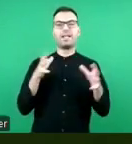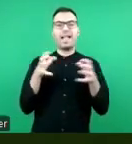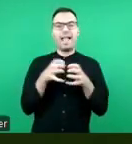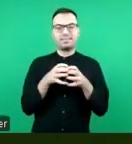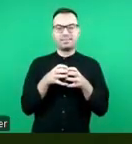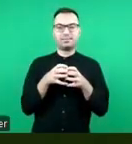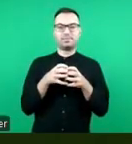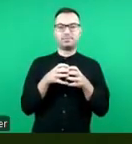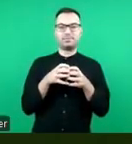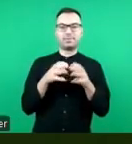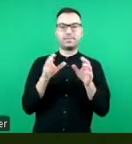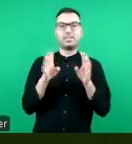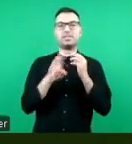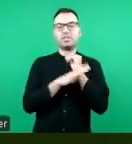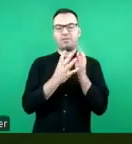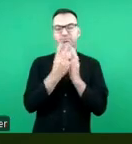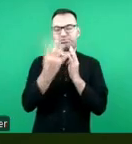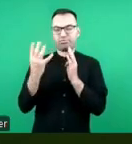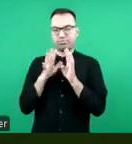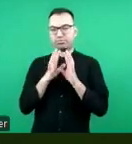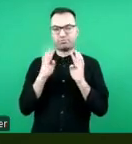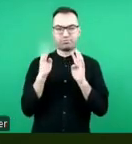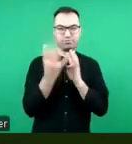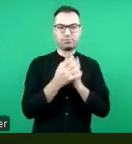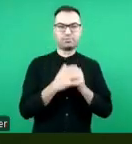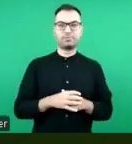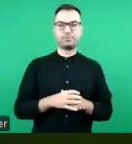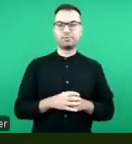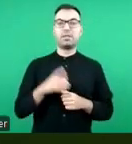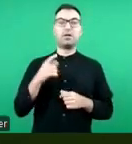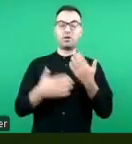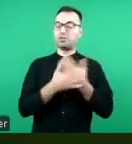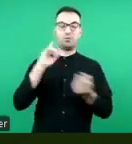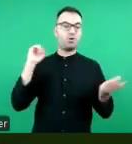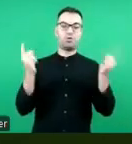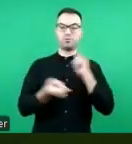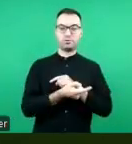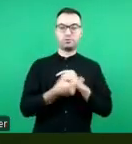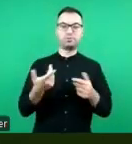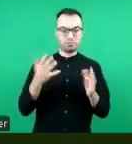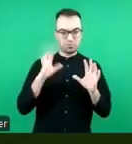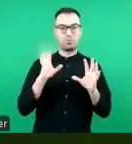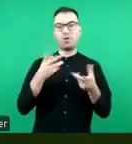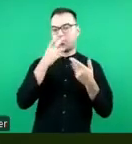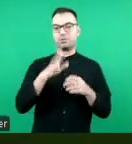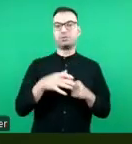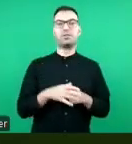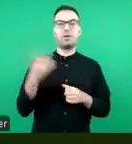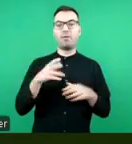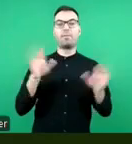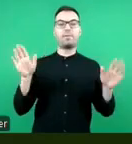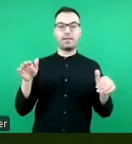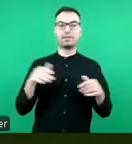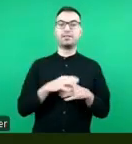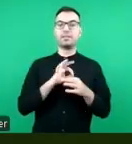shrubby birch forest trees, and there we find exactly the opposite picture. So it nicely demonstrates how those two species